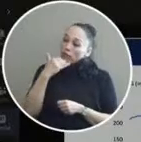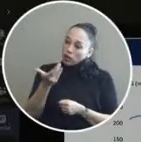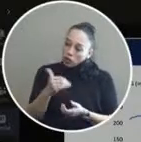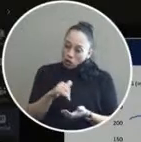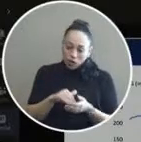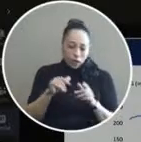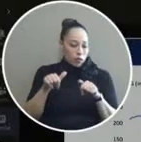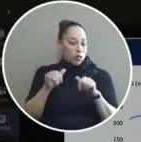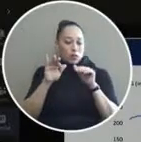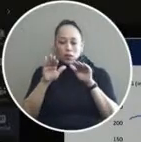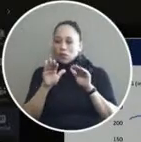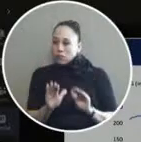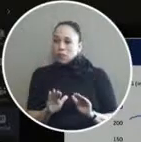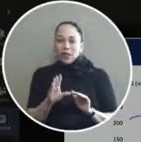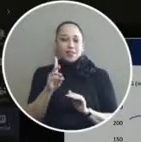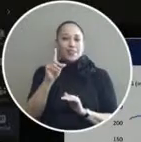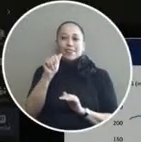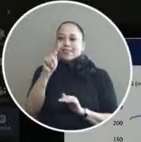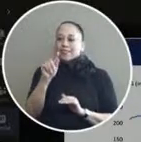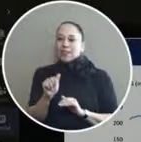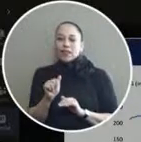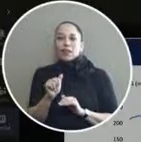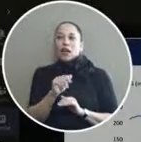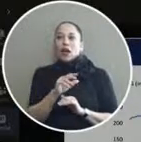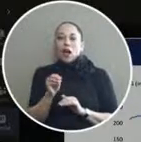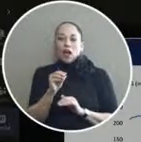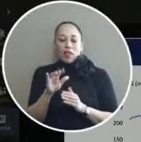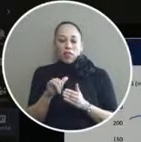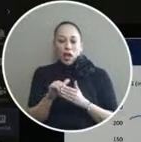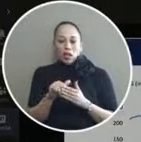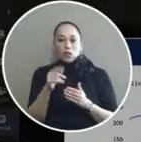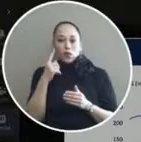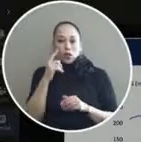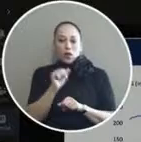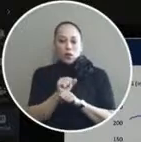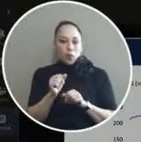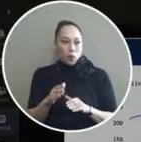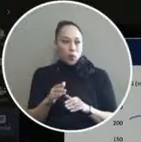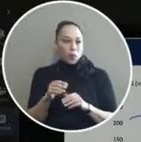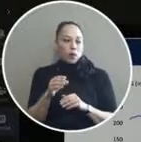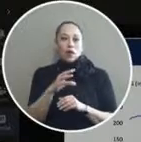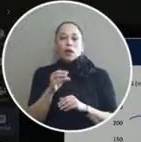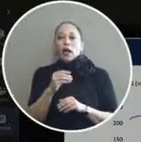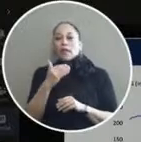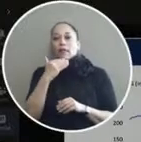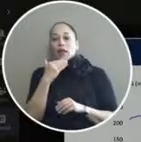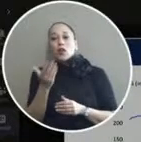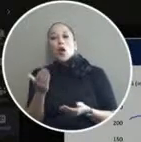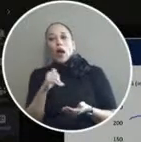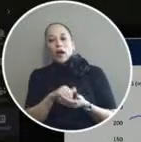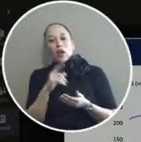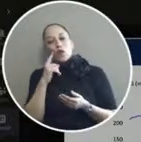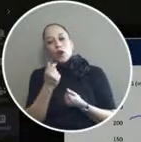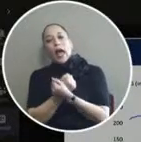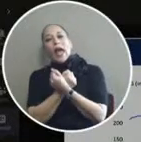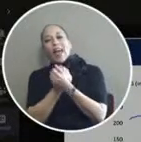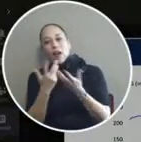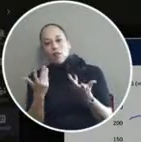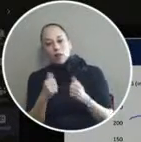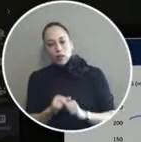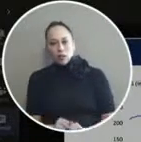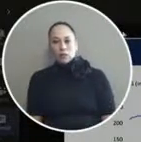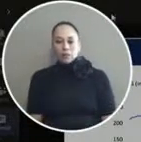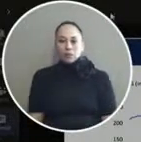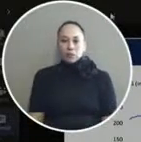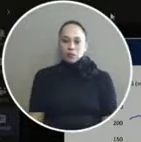is really great data, and what you did with some of the unemployment figures too is really great. So thank you again for everything that y'all are doing.